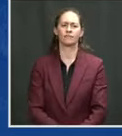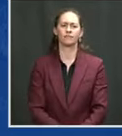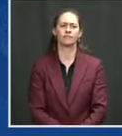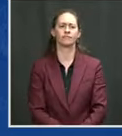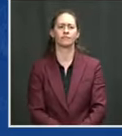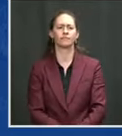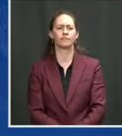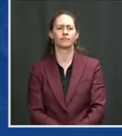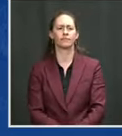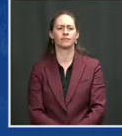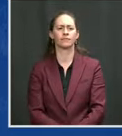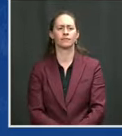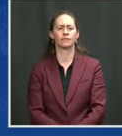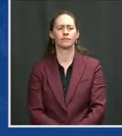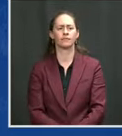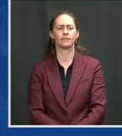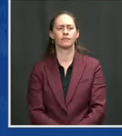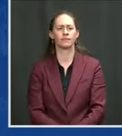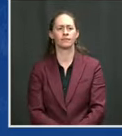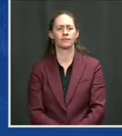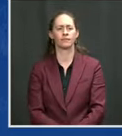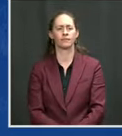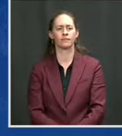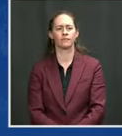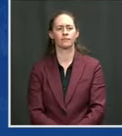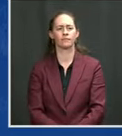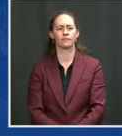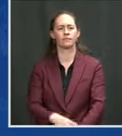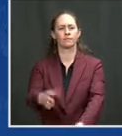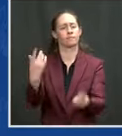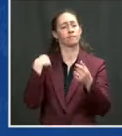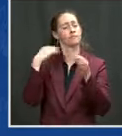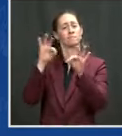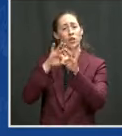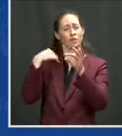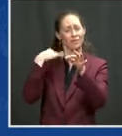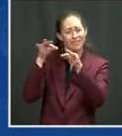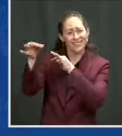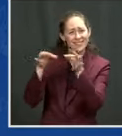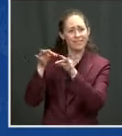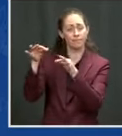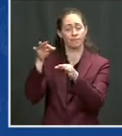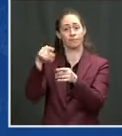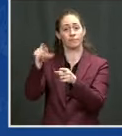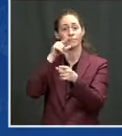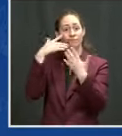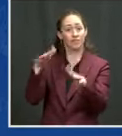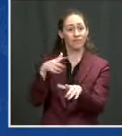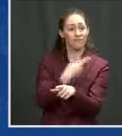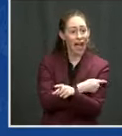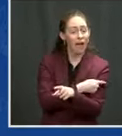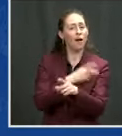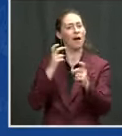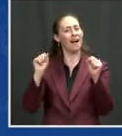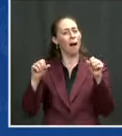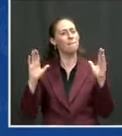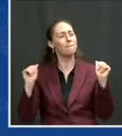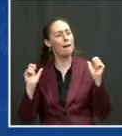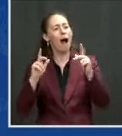is the way to get back to the things that we we all love, that we all want to do. You know, weddings and